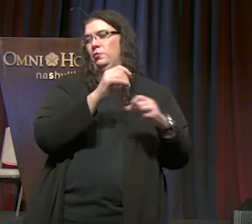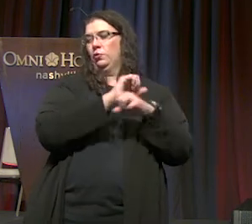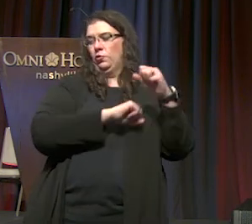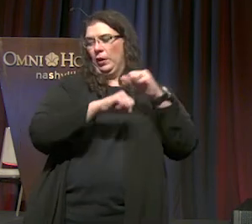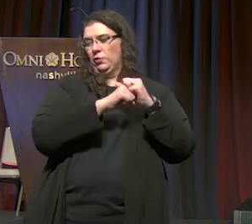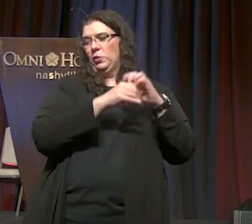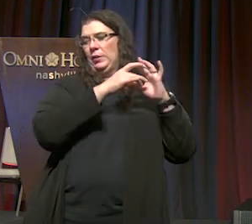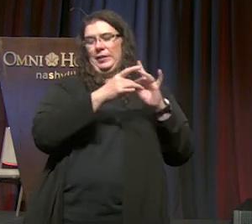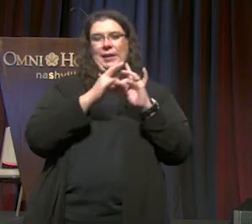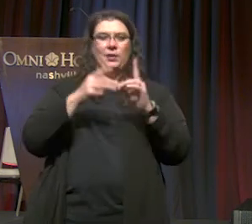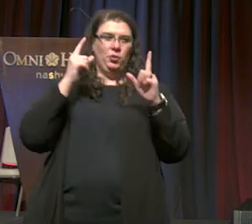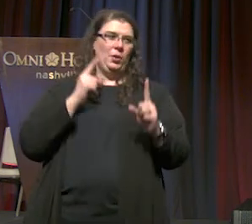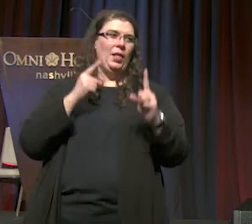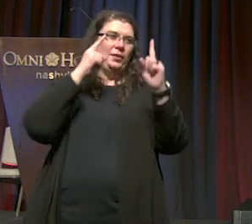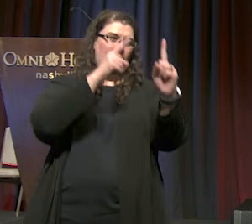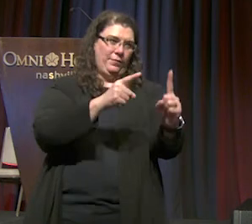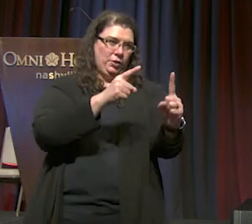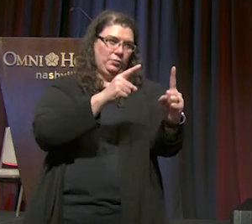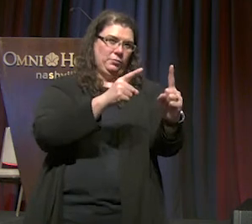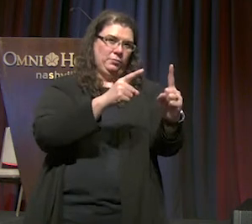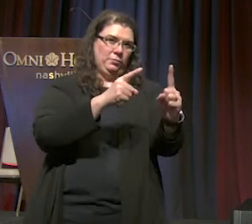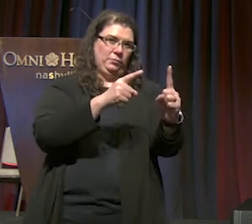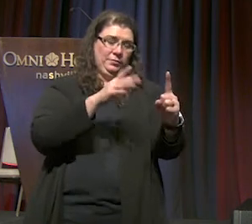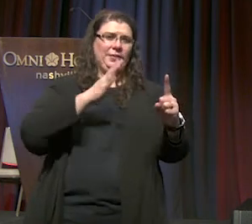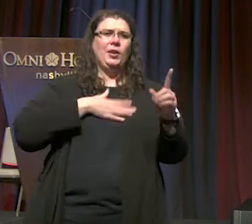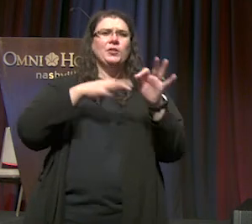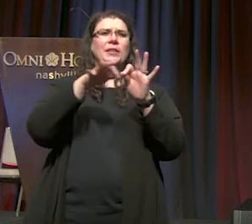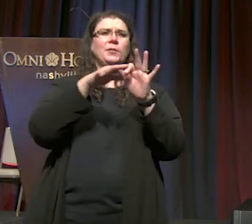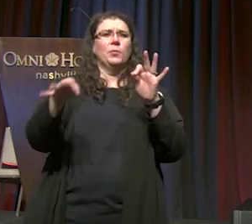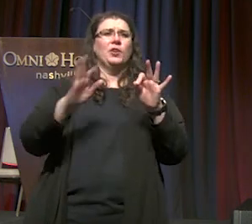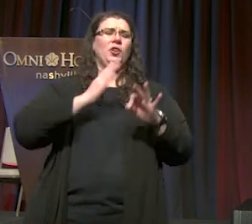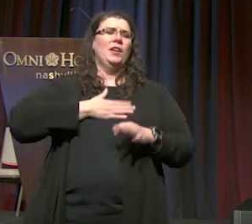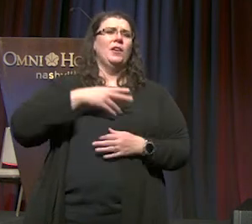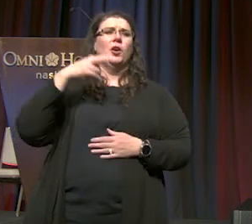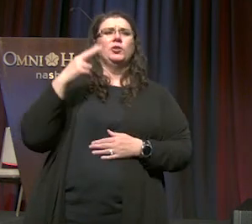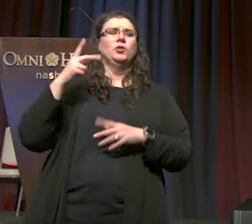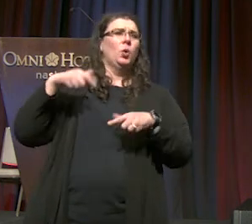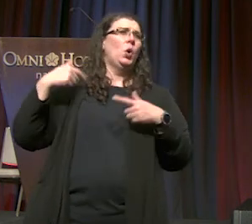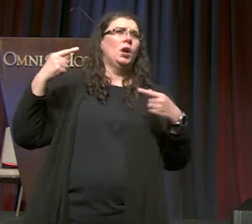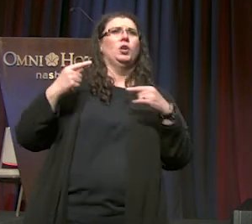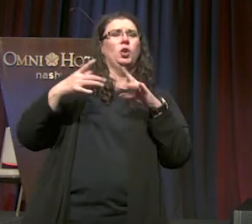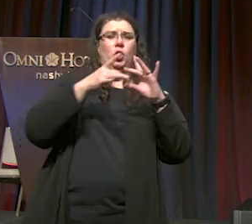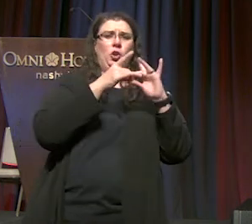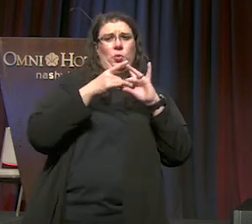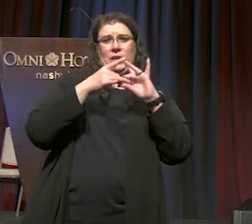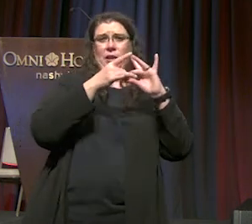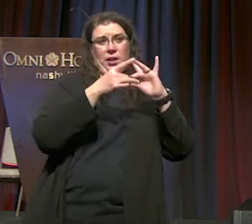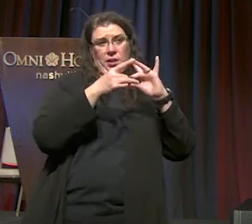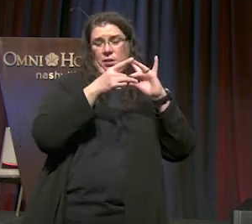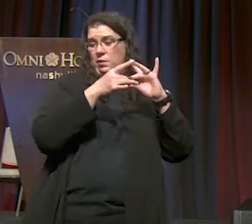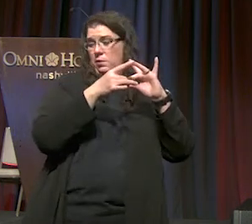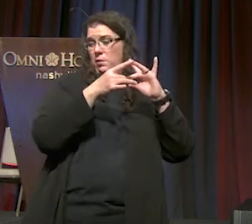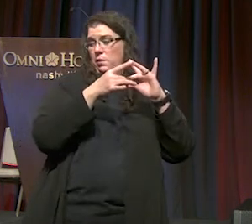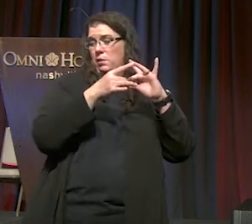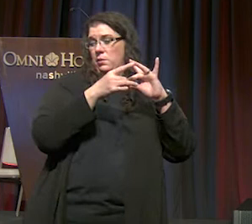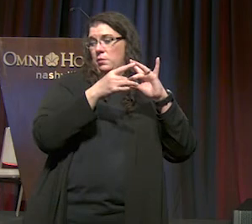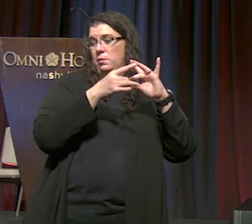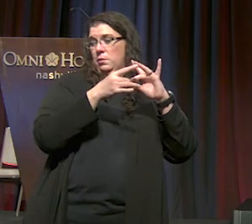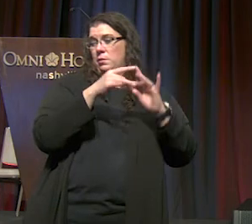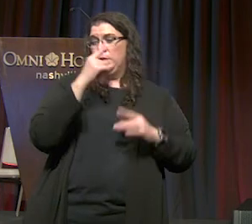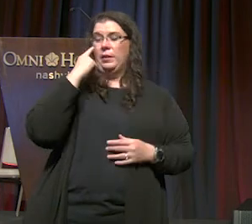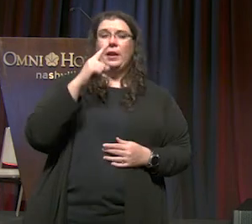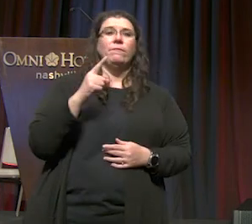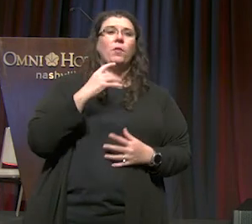endeavor. That is an expression of our historical unity and core heritage,